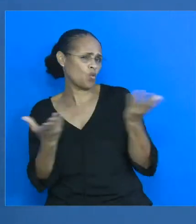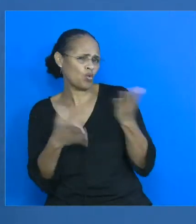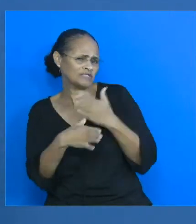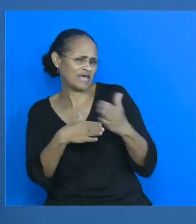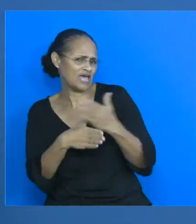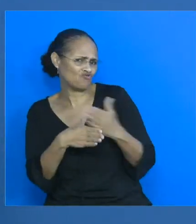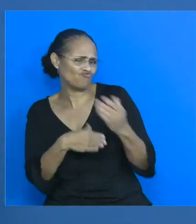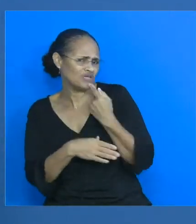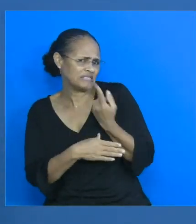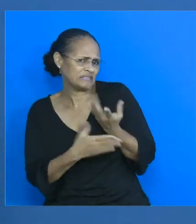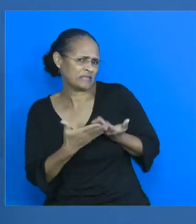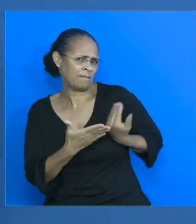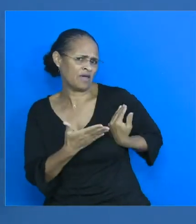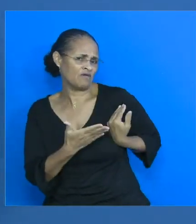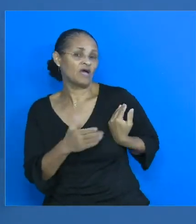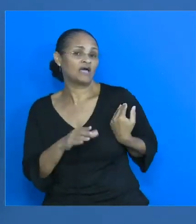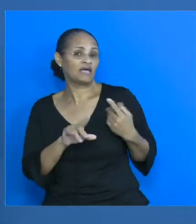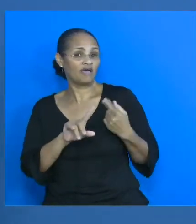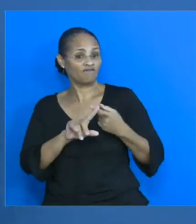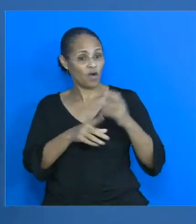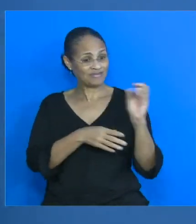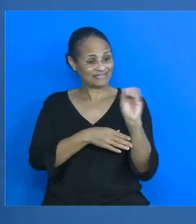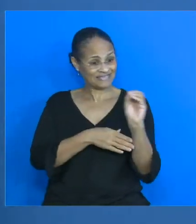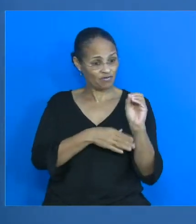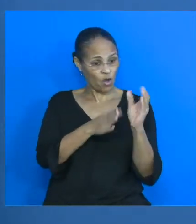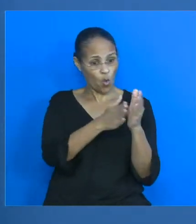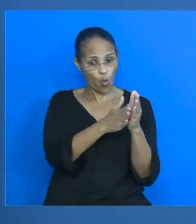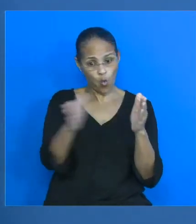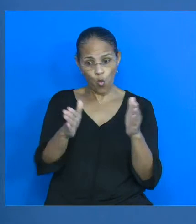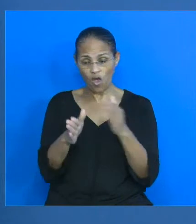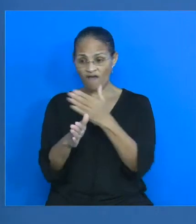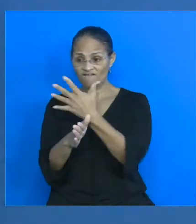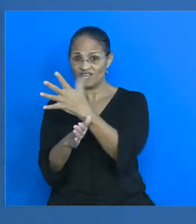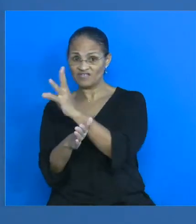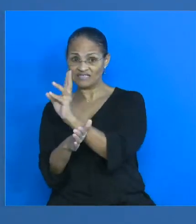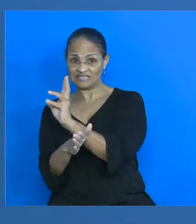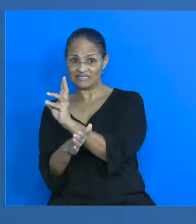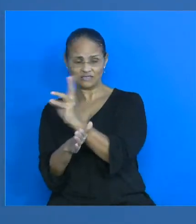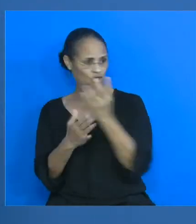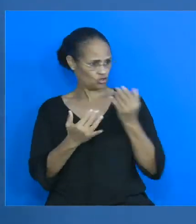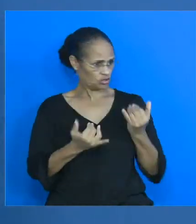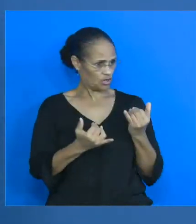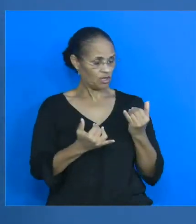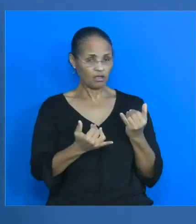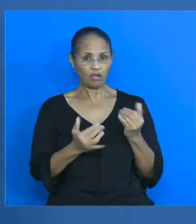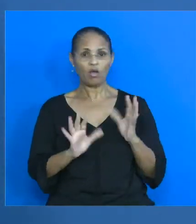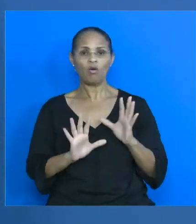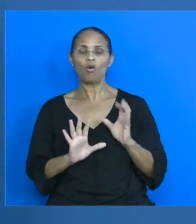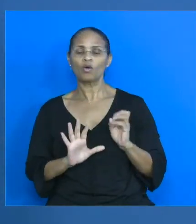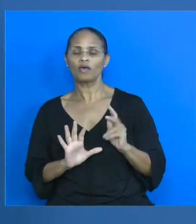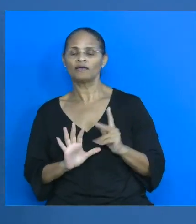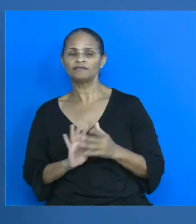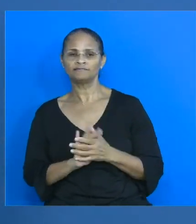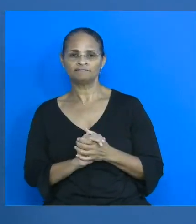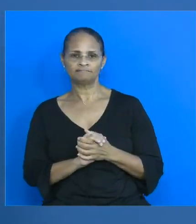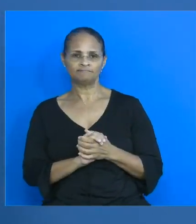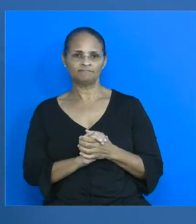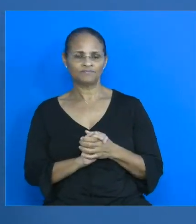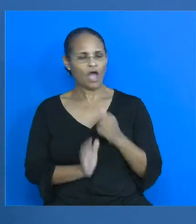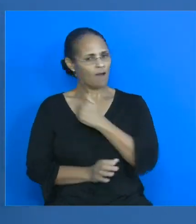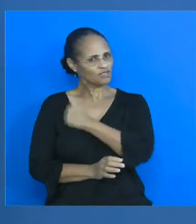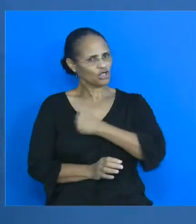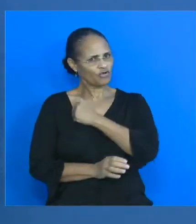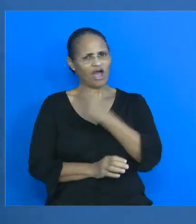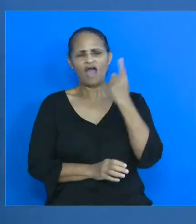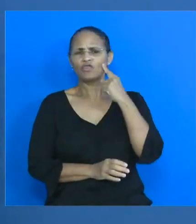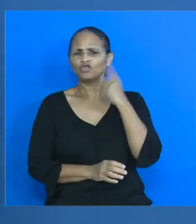range. From 0 to 56. For today. Correct. Thank you. I'm sorry, I thought you meant